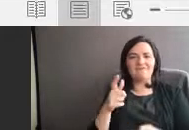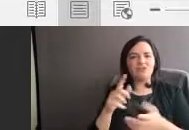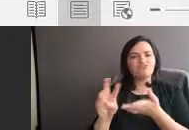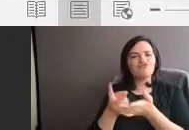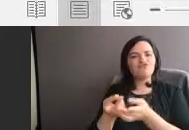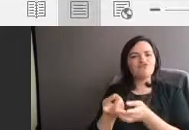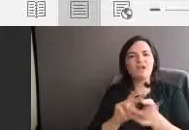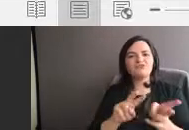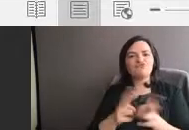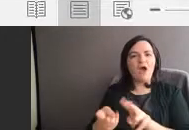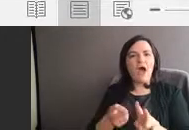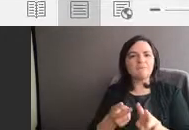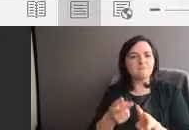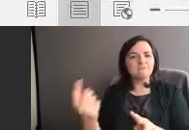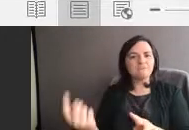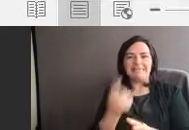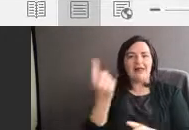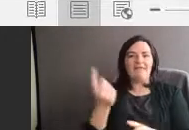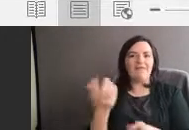sense.